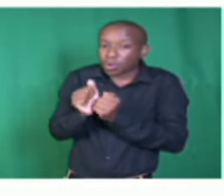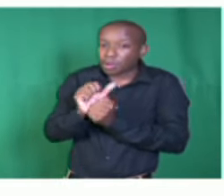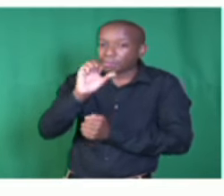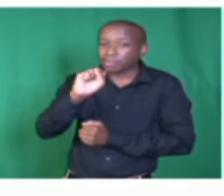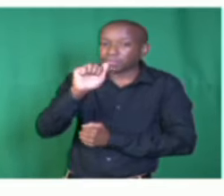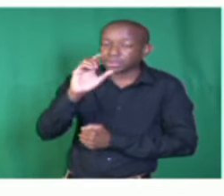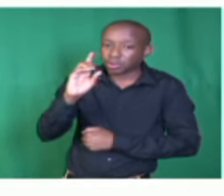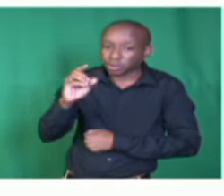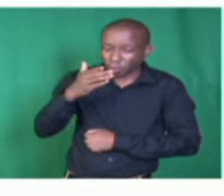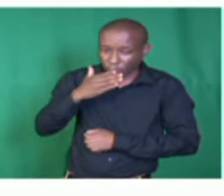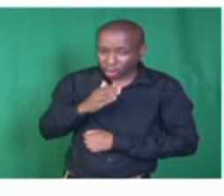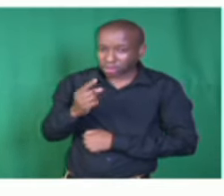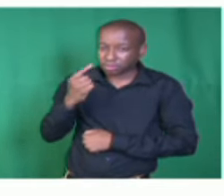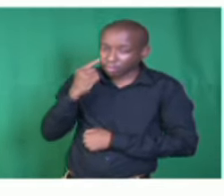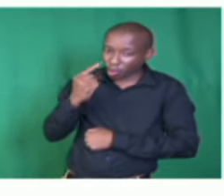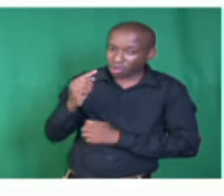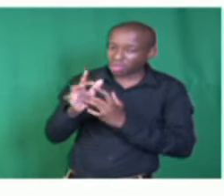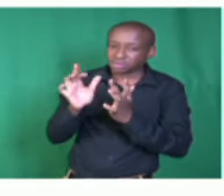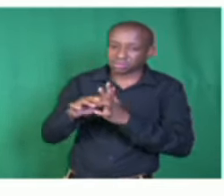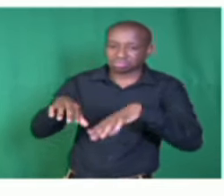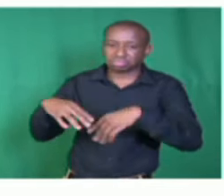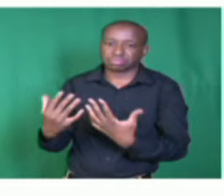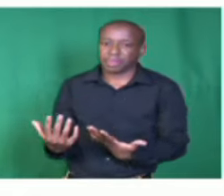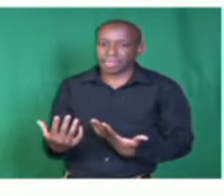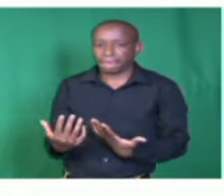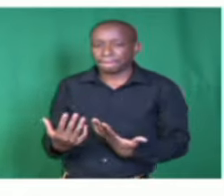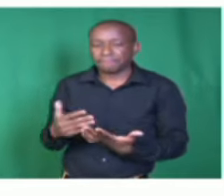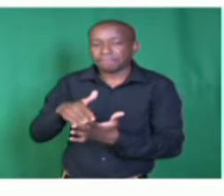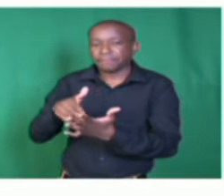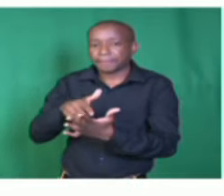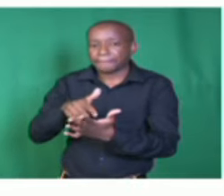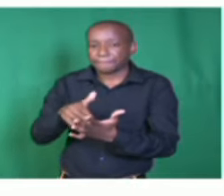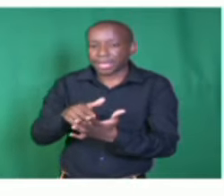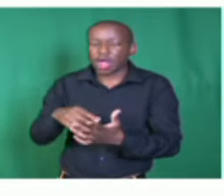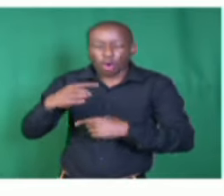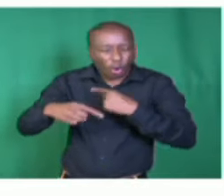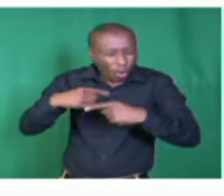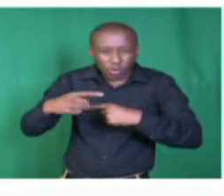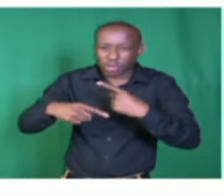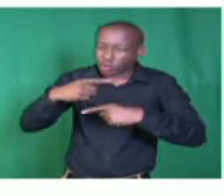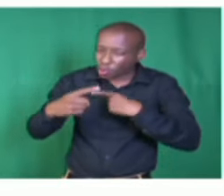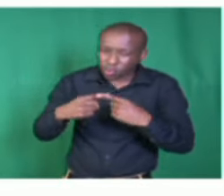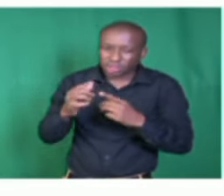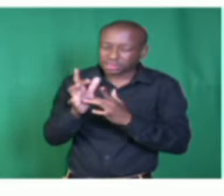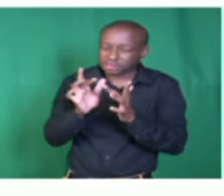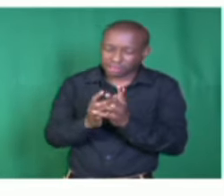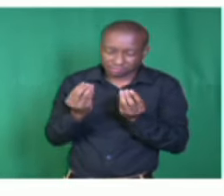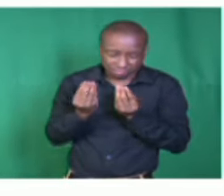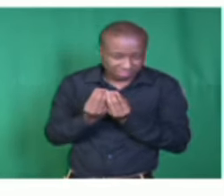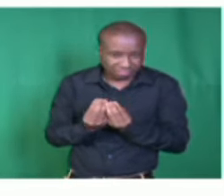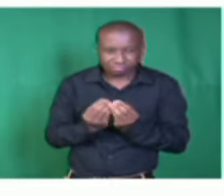Sadducees had. Jesus Christ was always with his disciples. He was always with